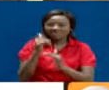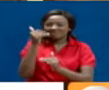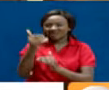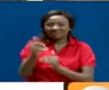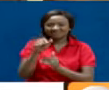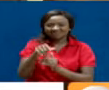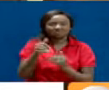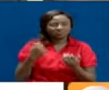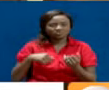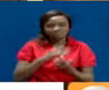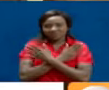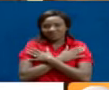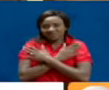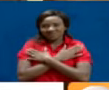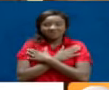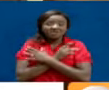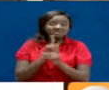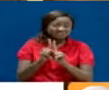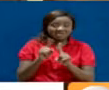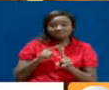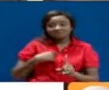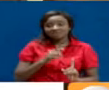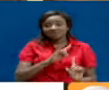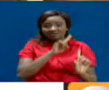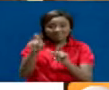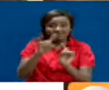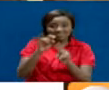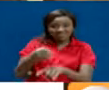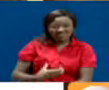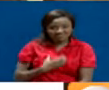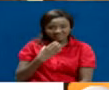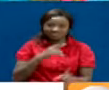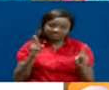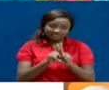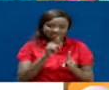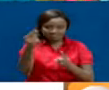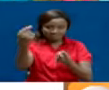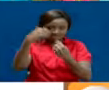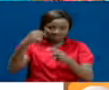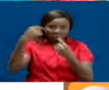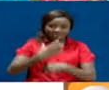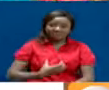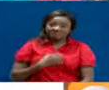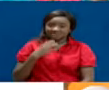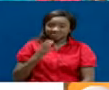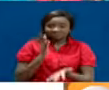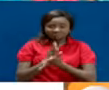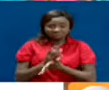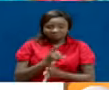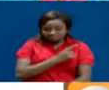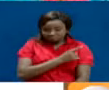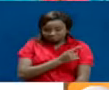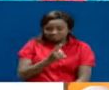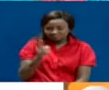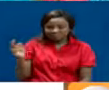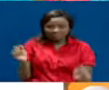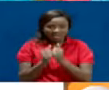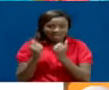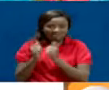friends. I would even visit. And he would even visit. Despite all these things,